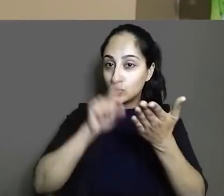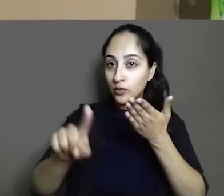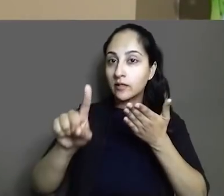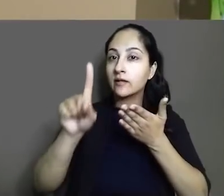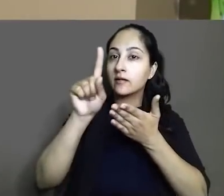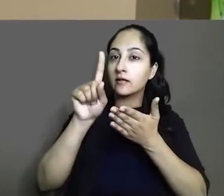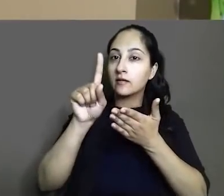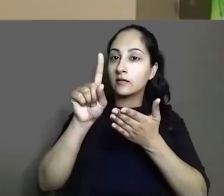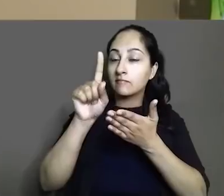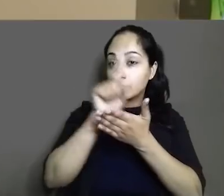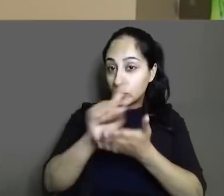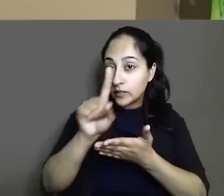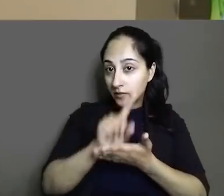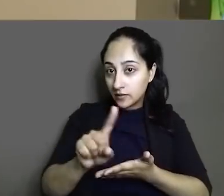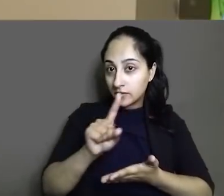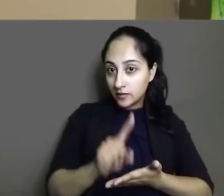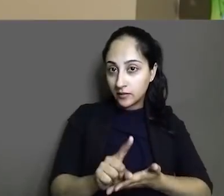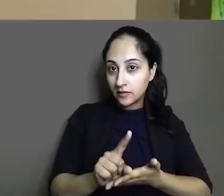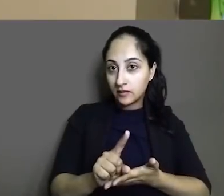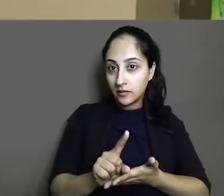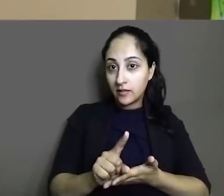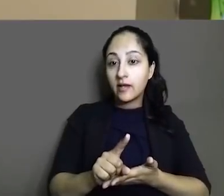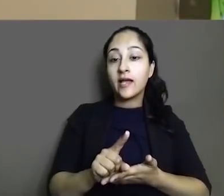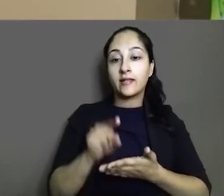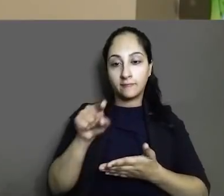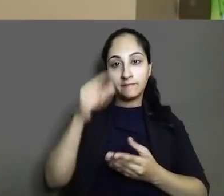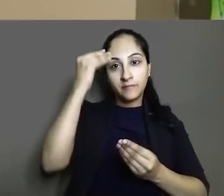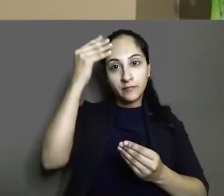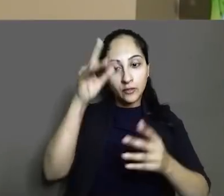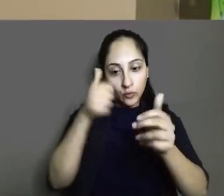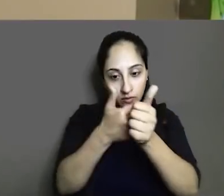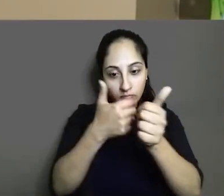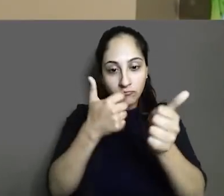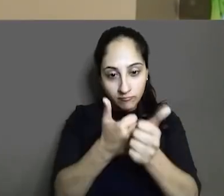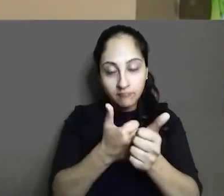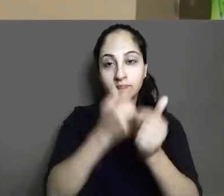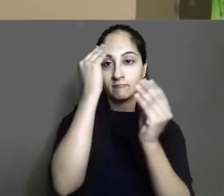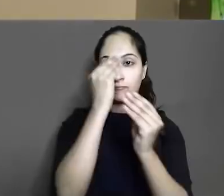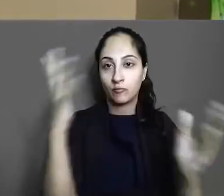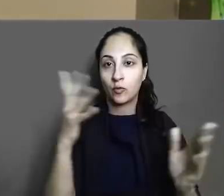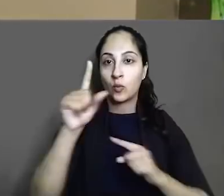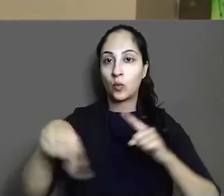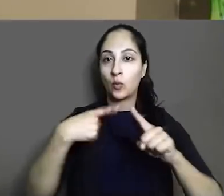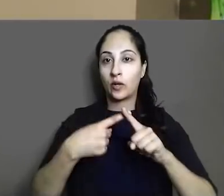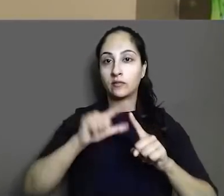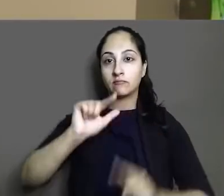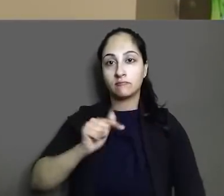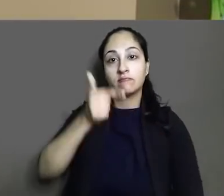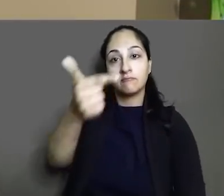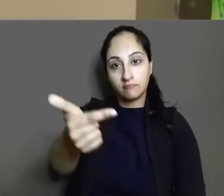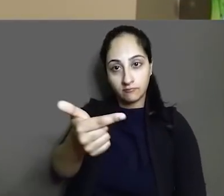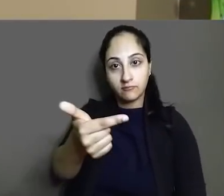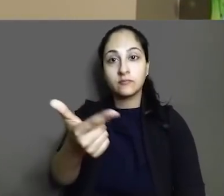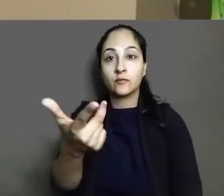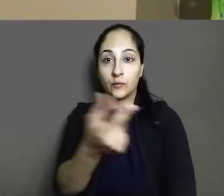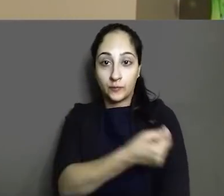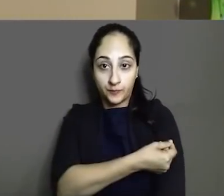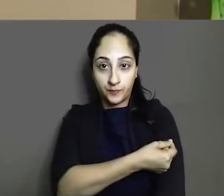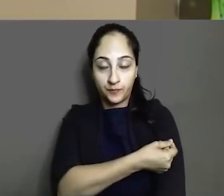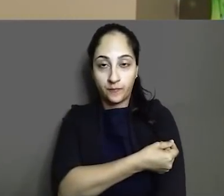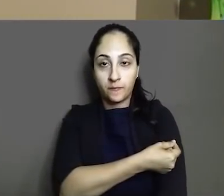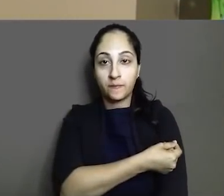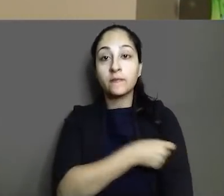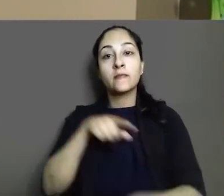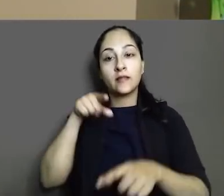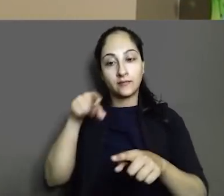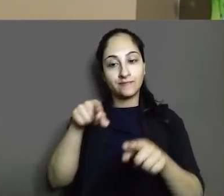vaccine. So different provinces, again, will have different ways of doing that. In Ontario, where I am, we are looking at a central registration and